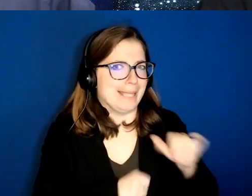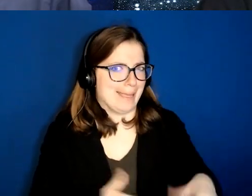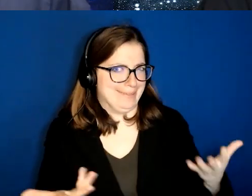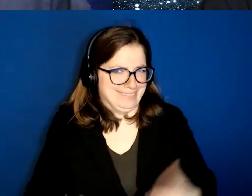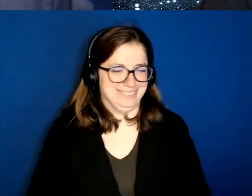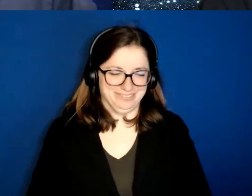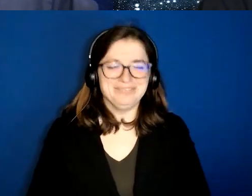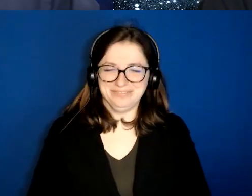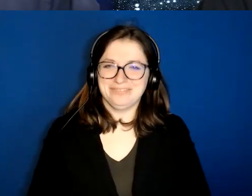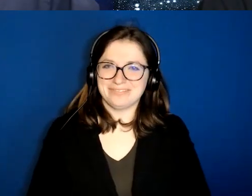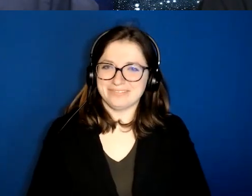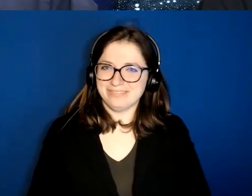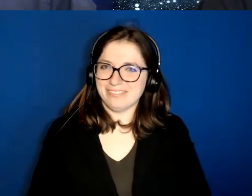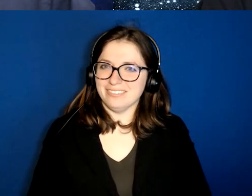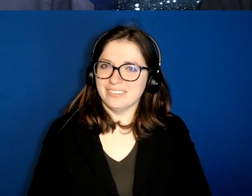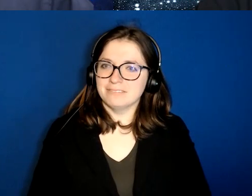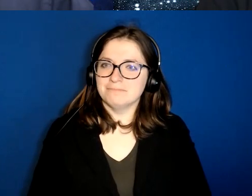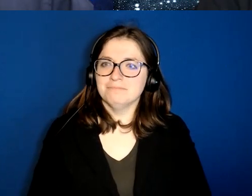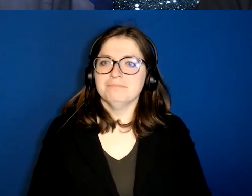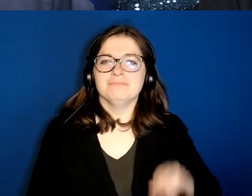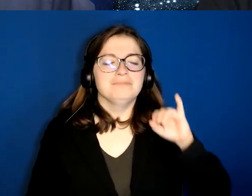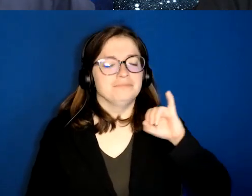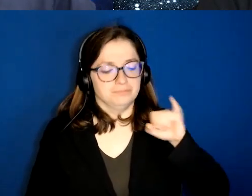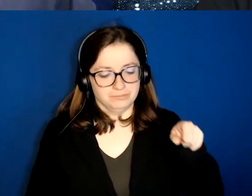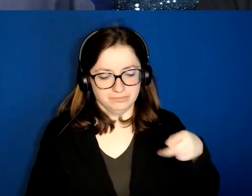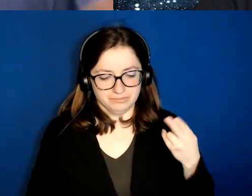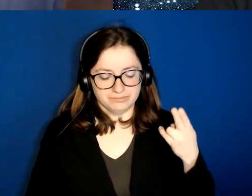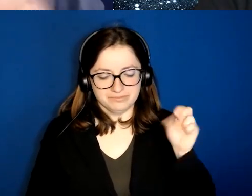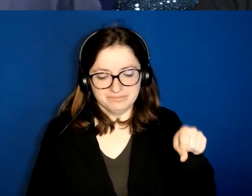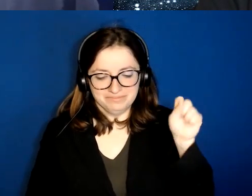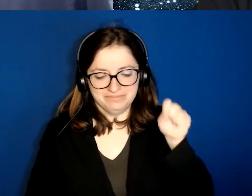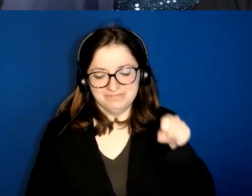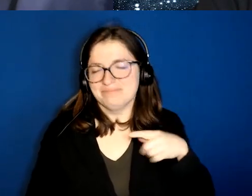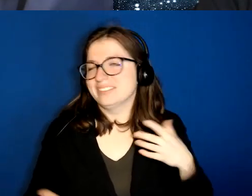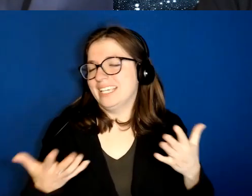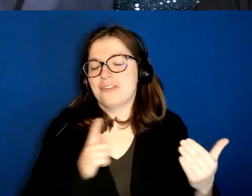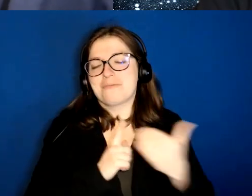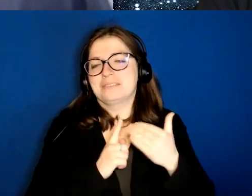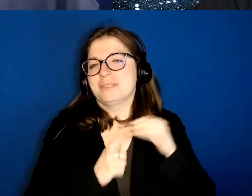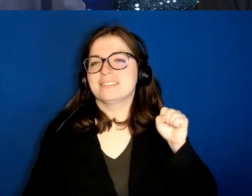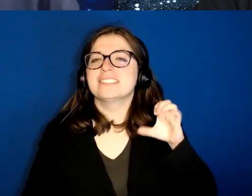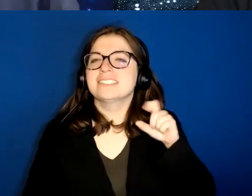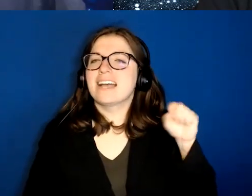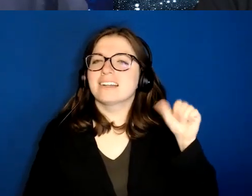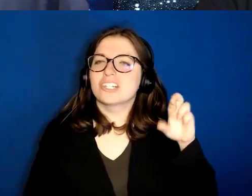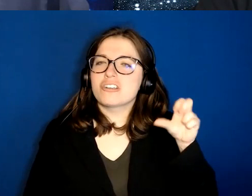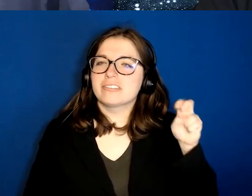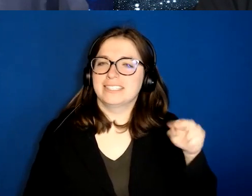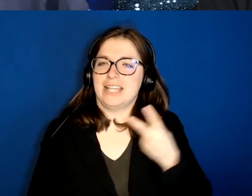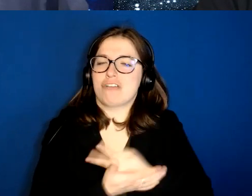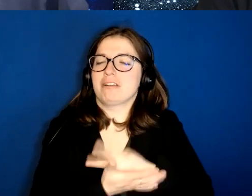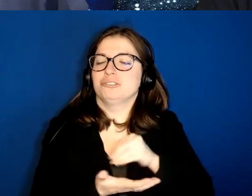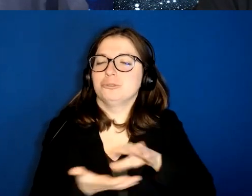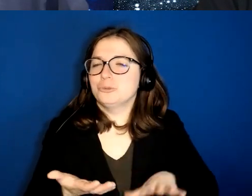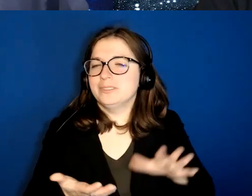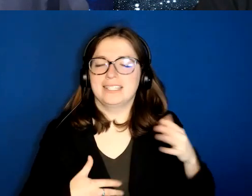It reminds me of a phrase that, that Scott Carson, a grad student, a colleague of mine, had, who